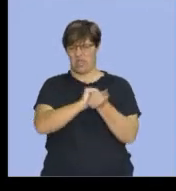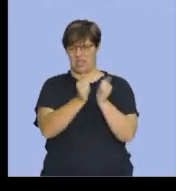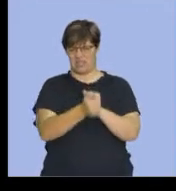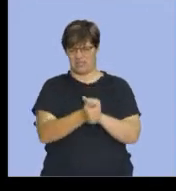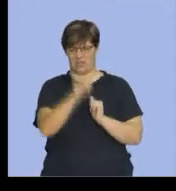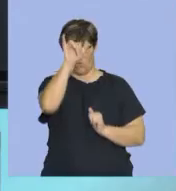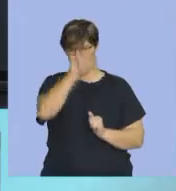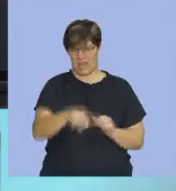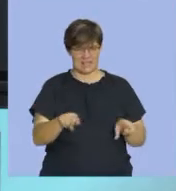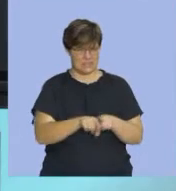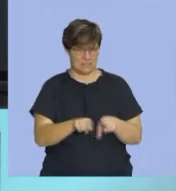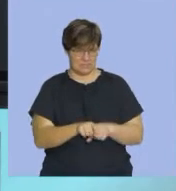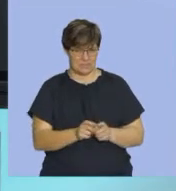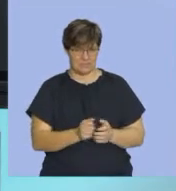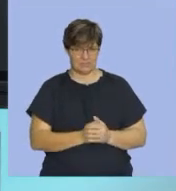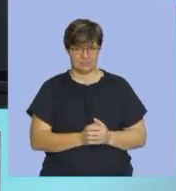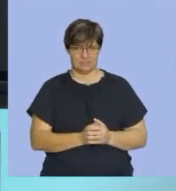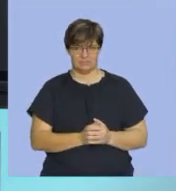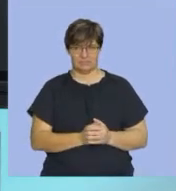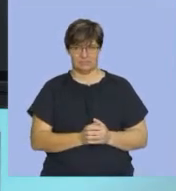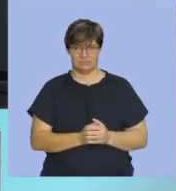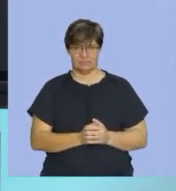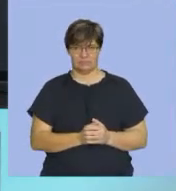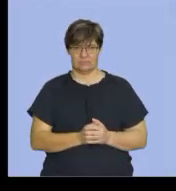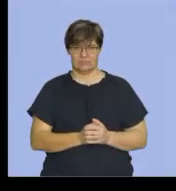from maths. It's the same thing.